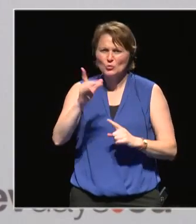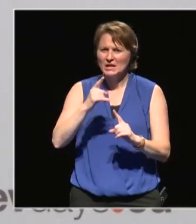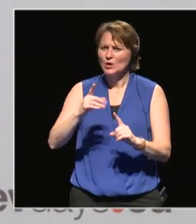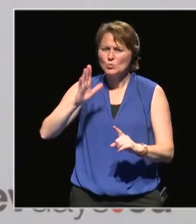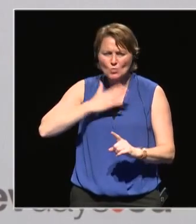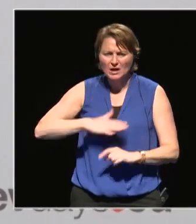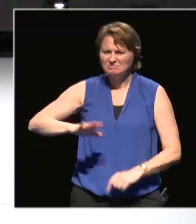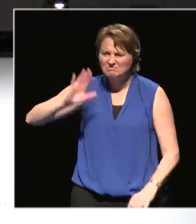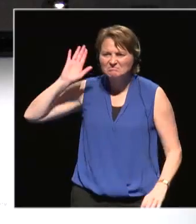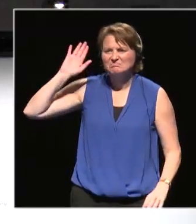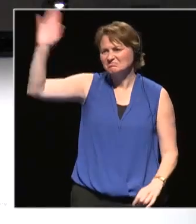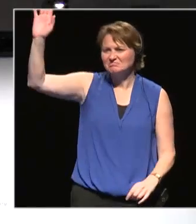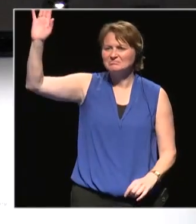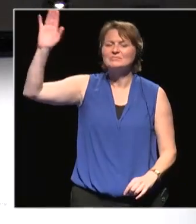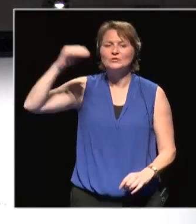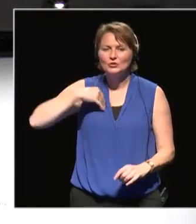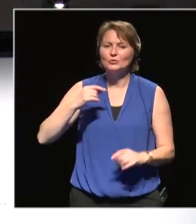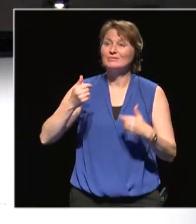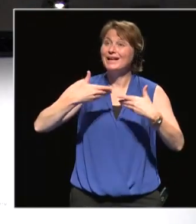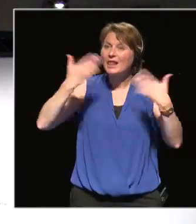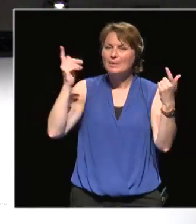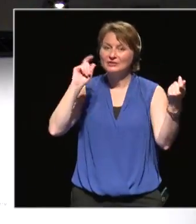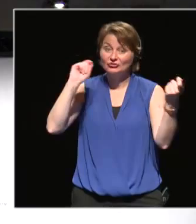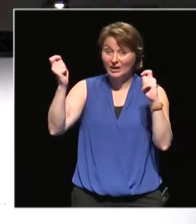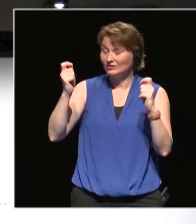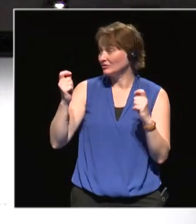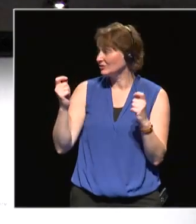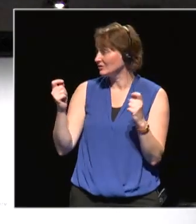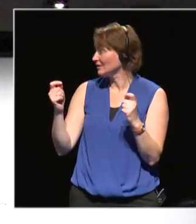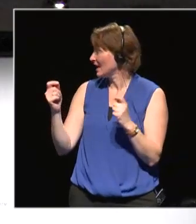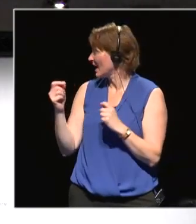about climate change to politicians, of whom we have